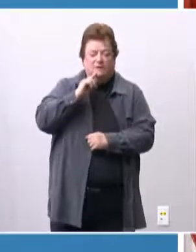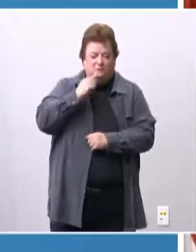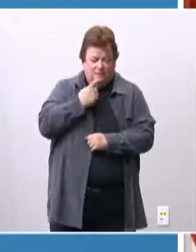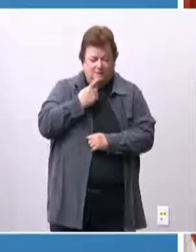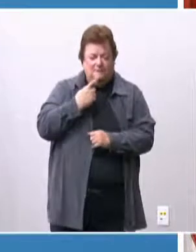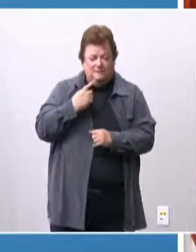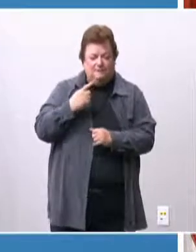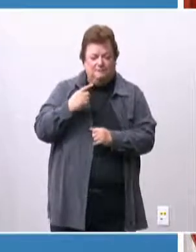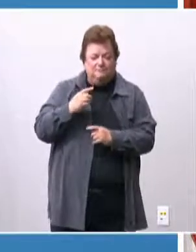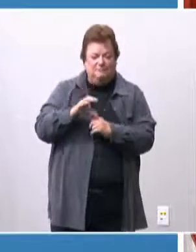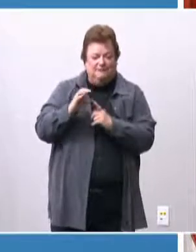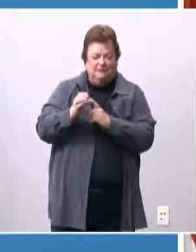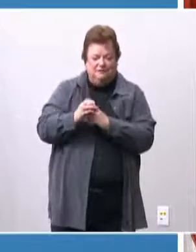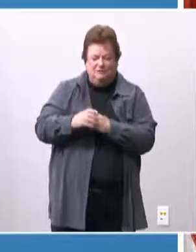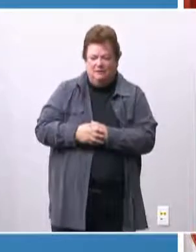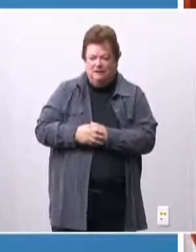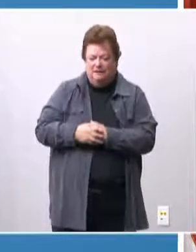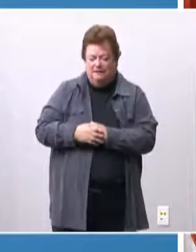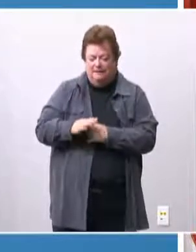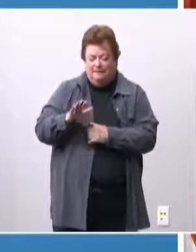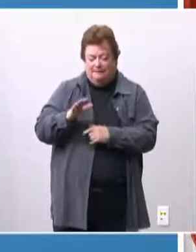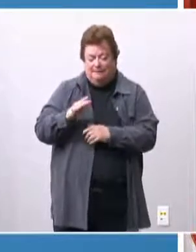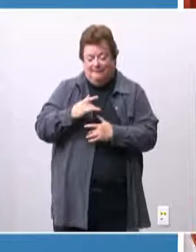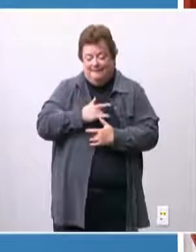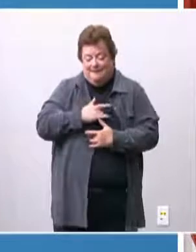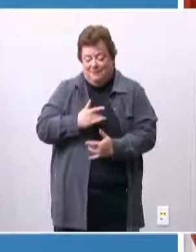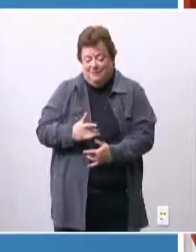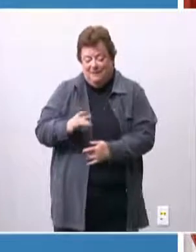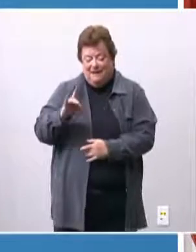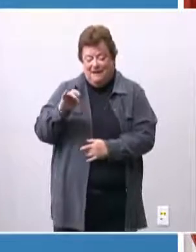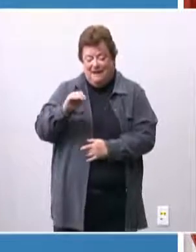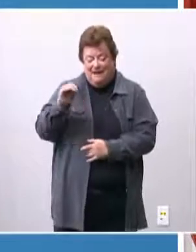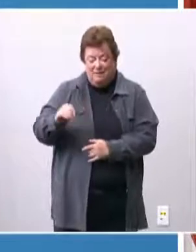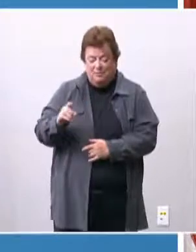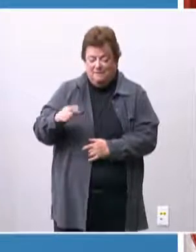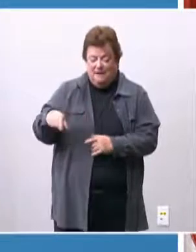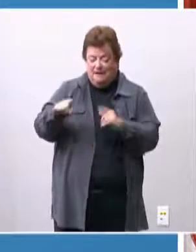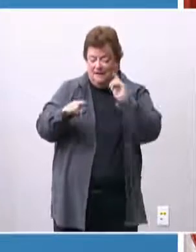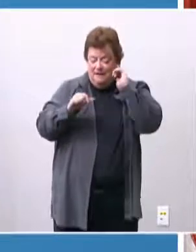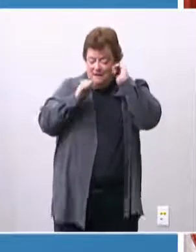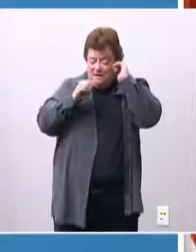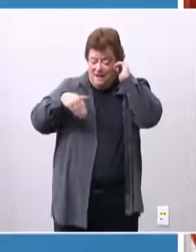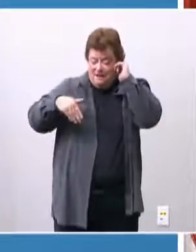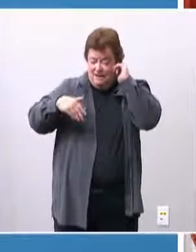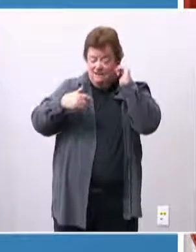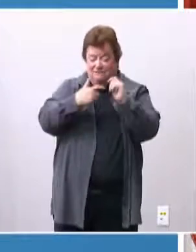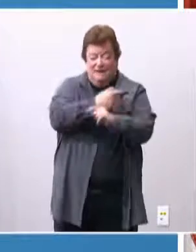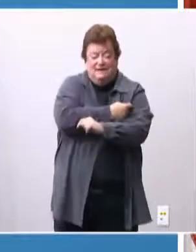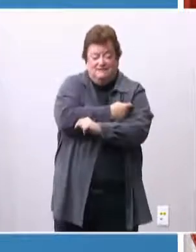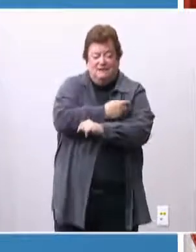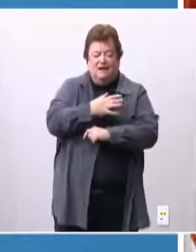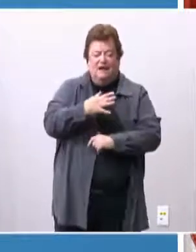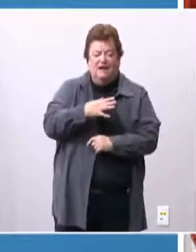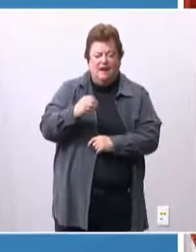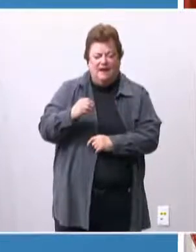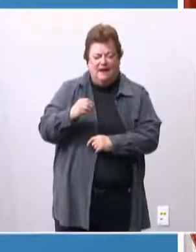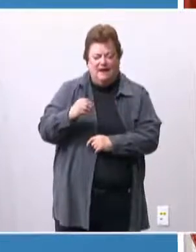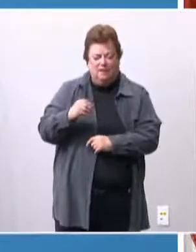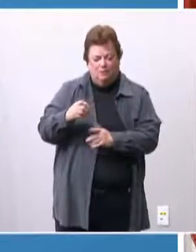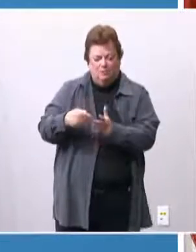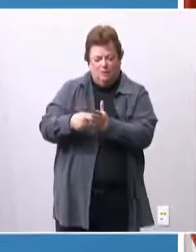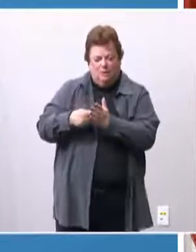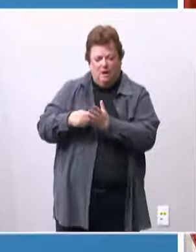condition. Typically, 80% of these patients are unvaccinated, and our patients requiring intensive